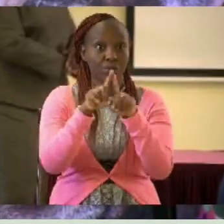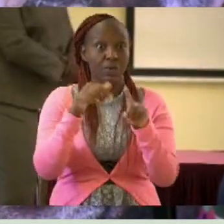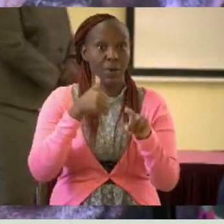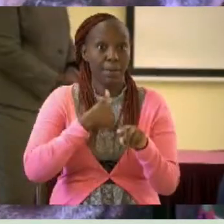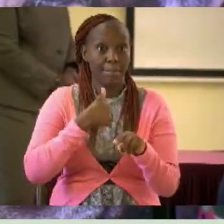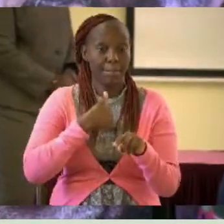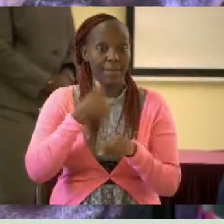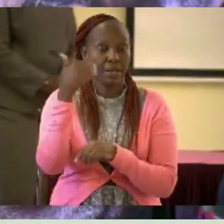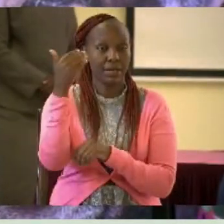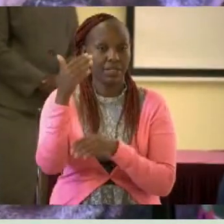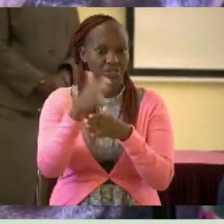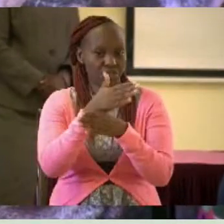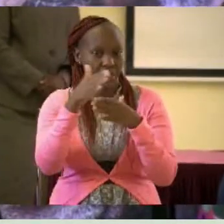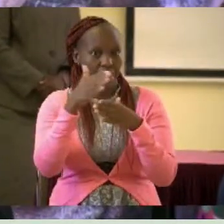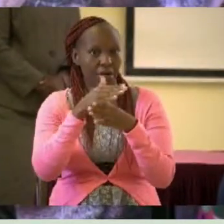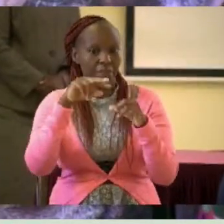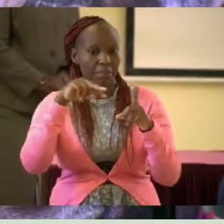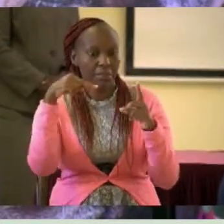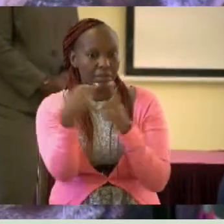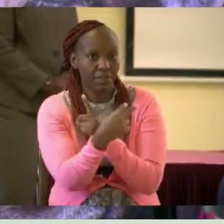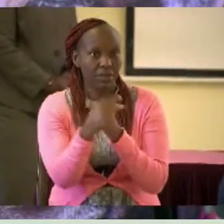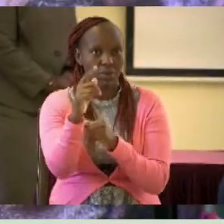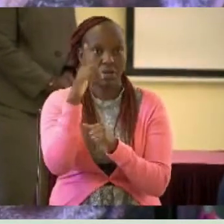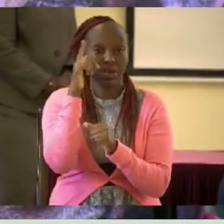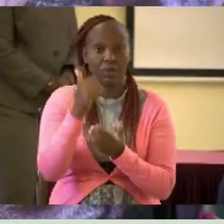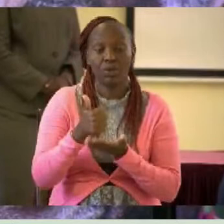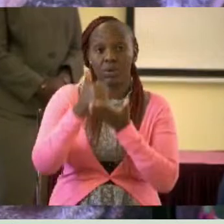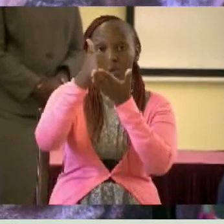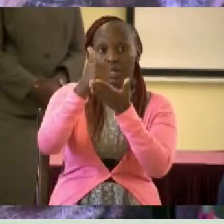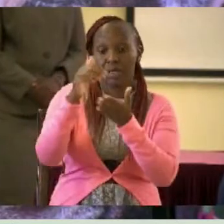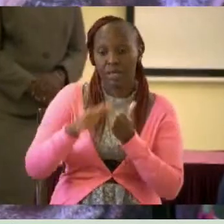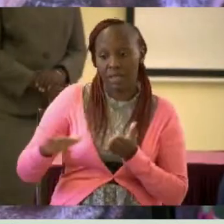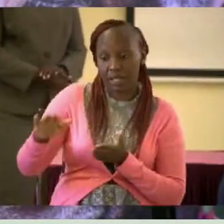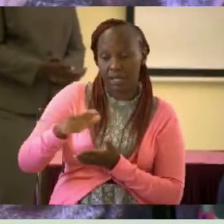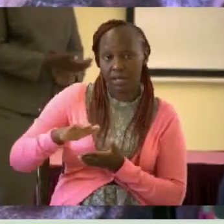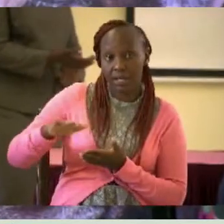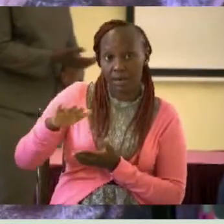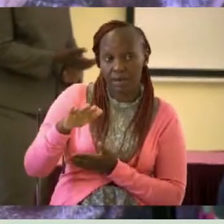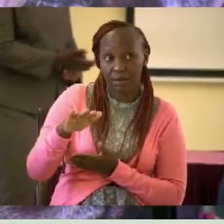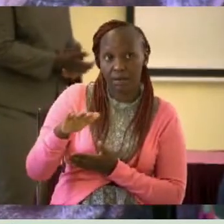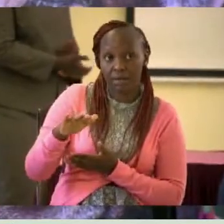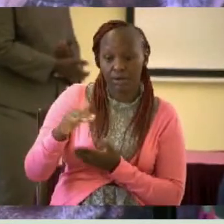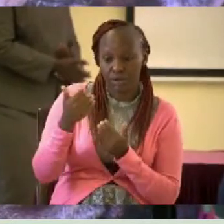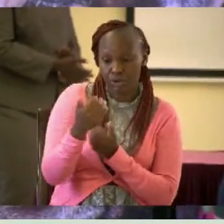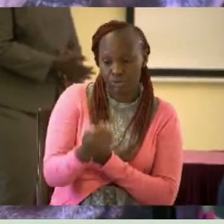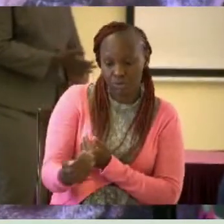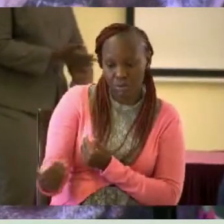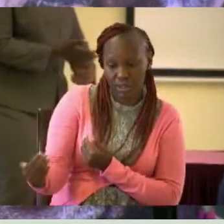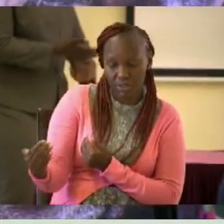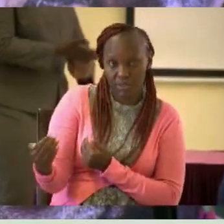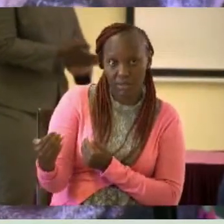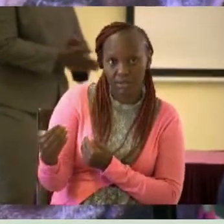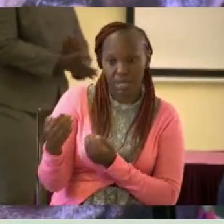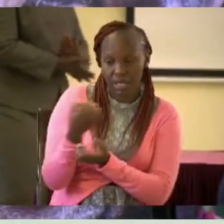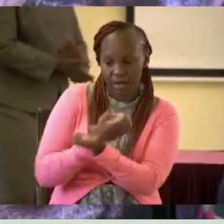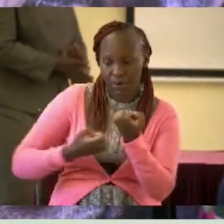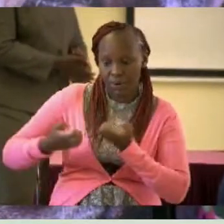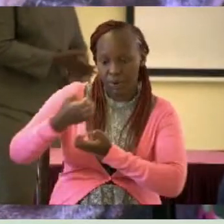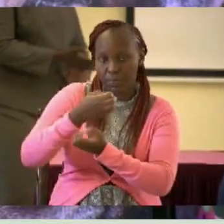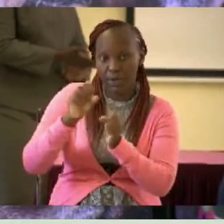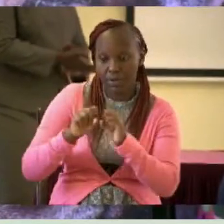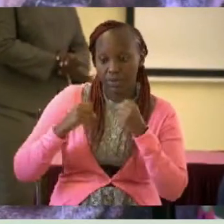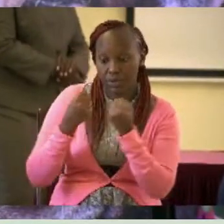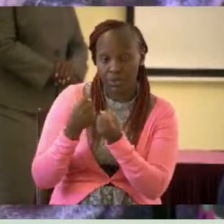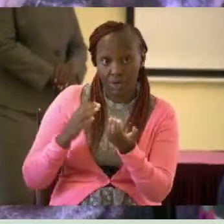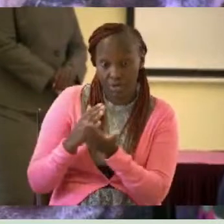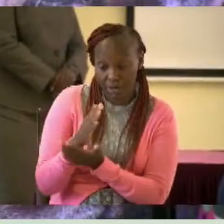sharing perspectives on legal aid in the area of children's economic and social